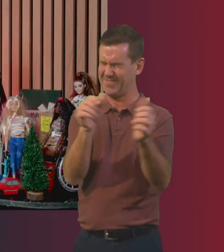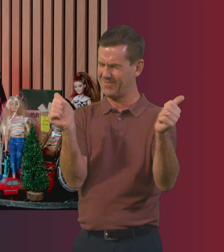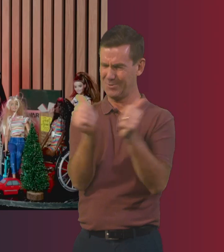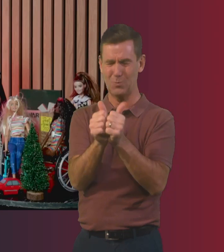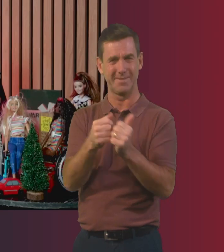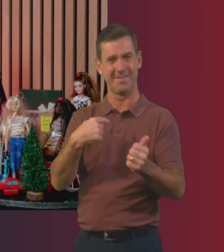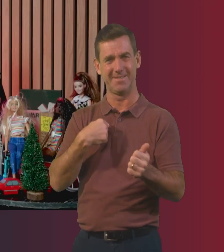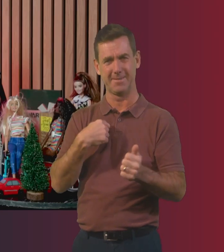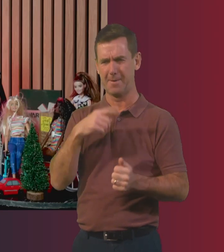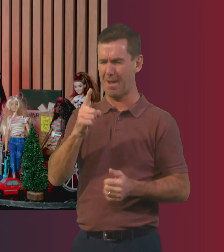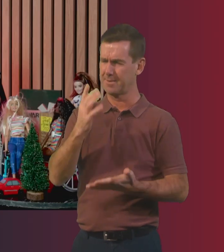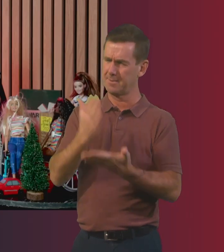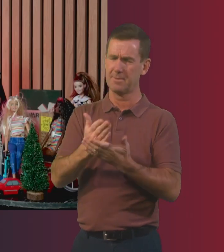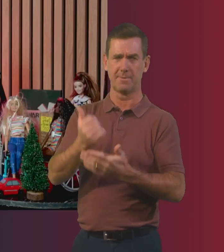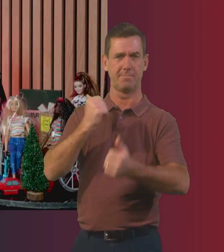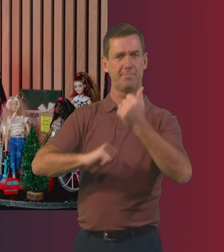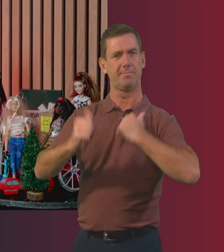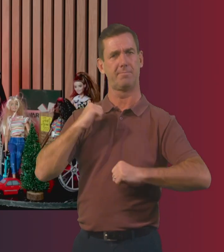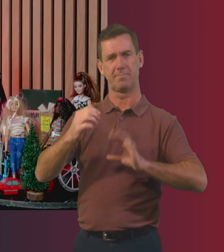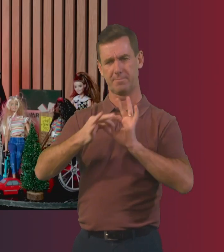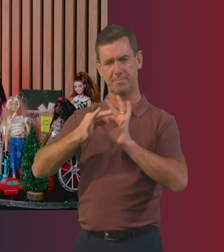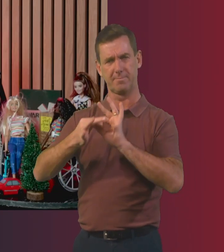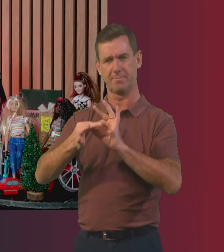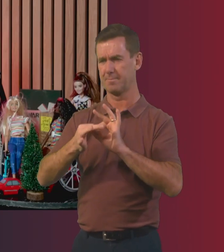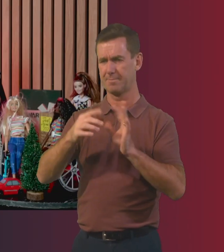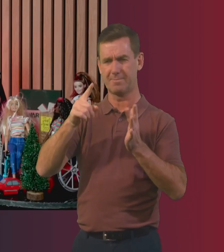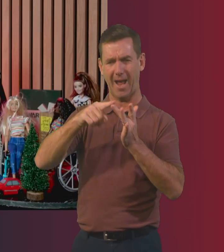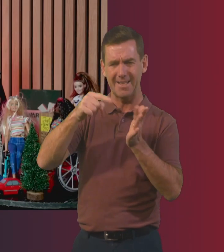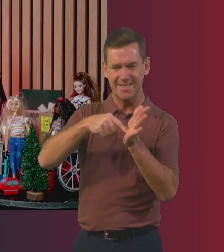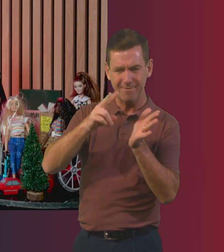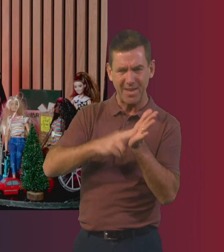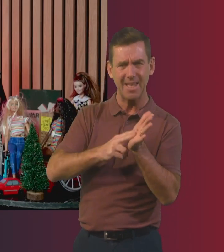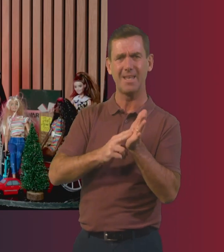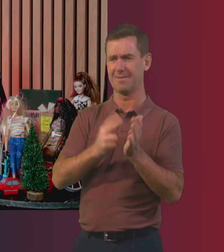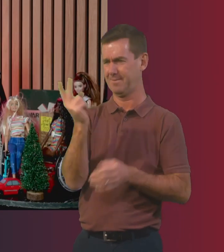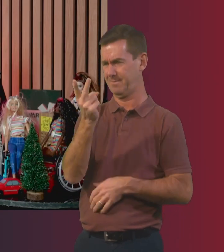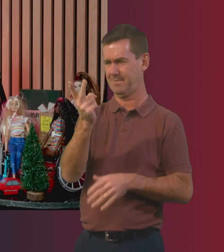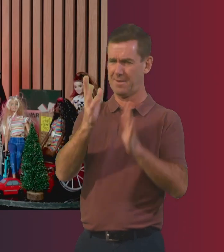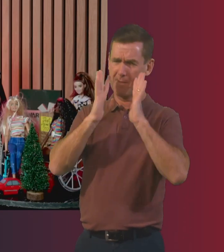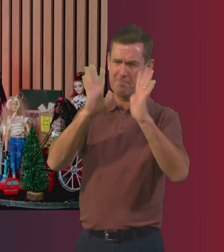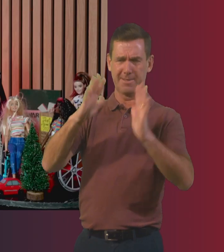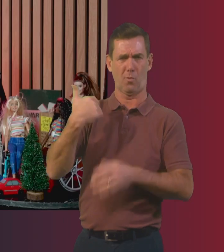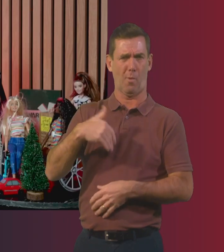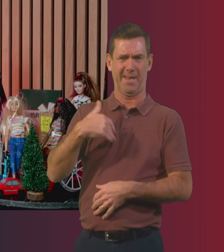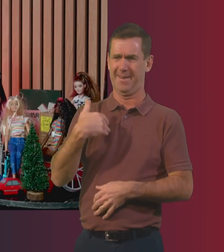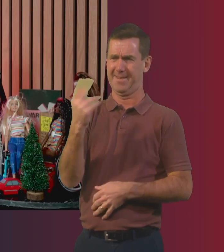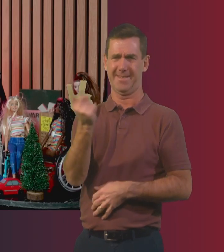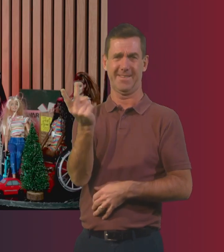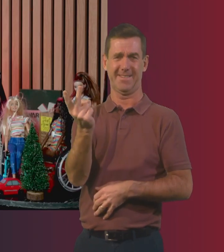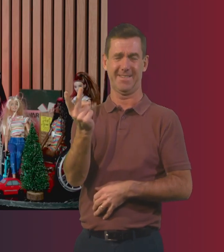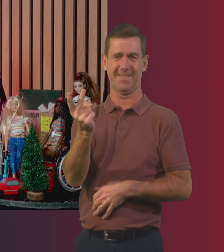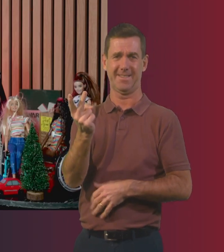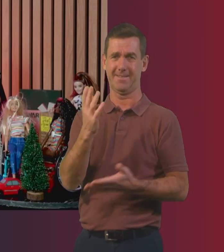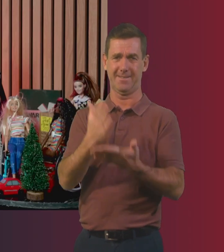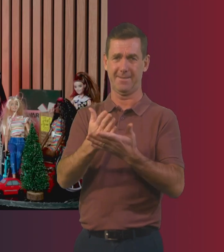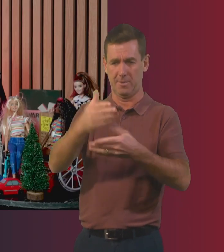a real privilege to work not only with, ITV and 2 amazing women, but I think some of the